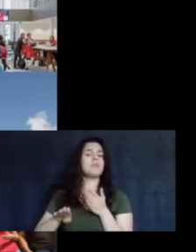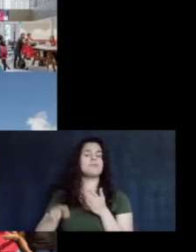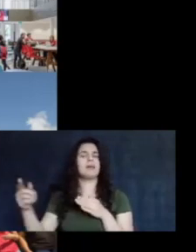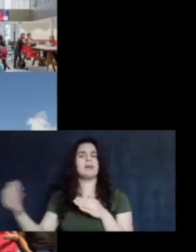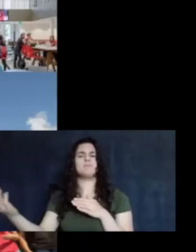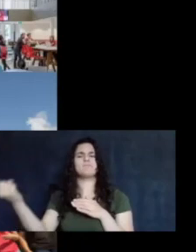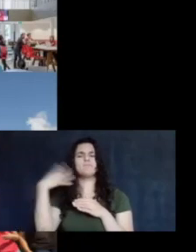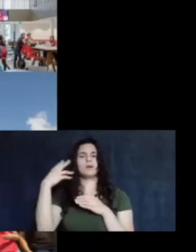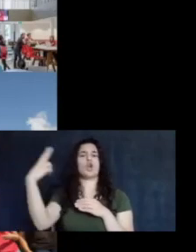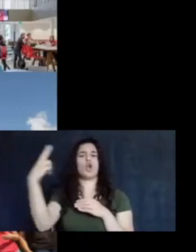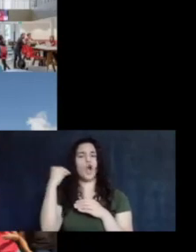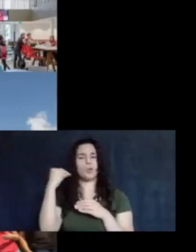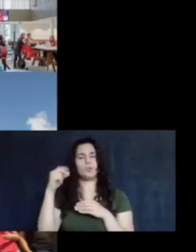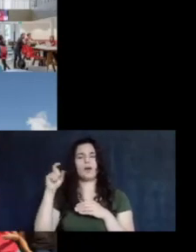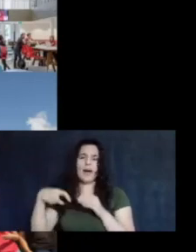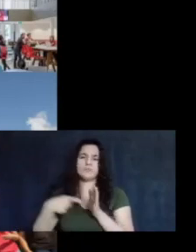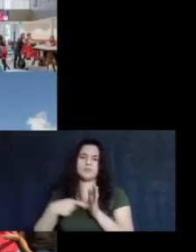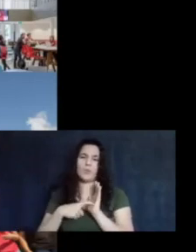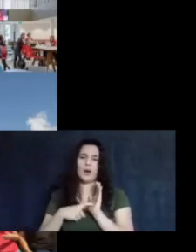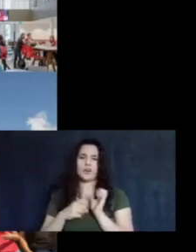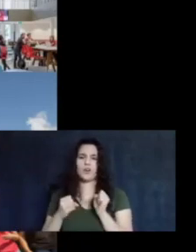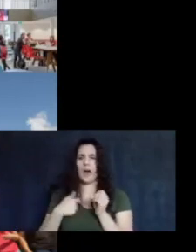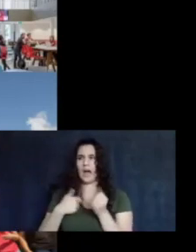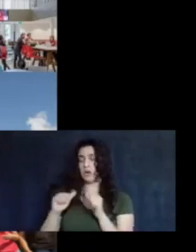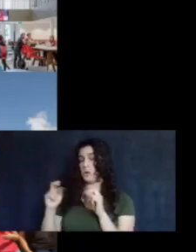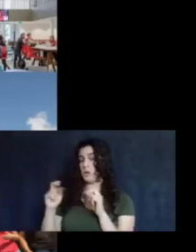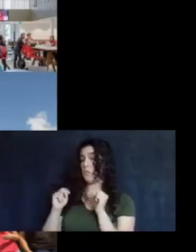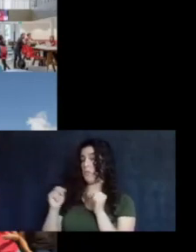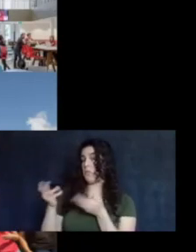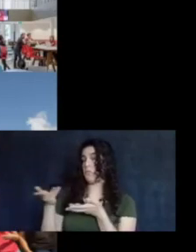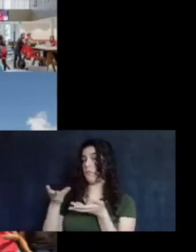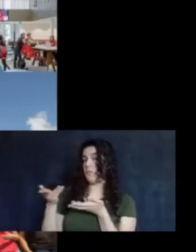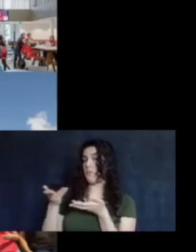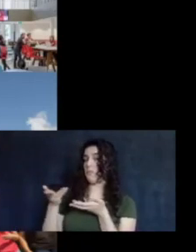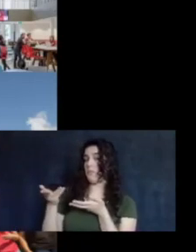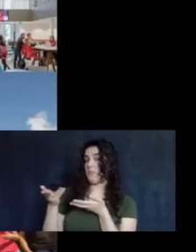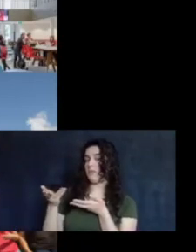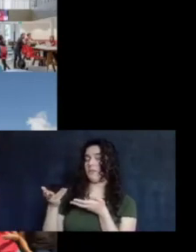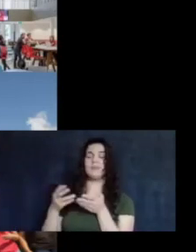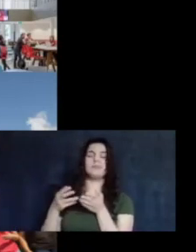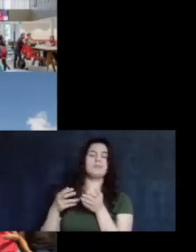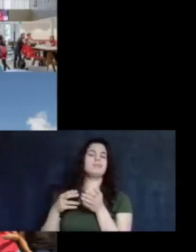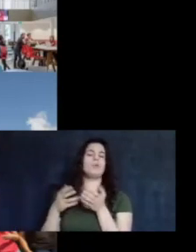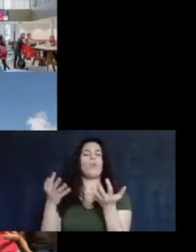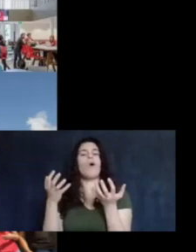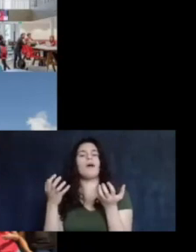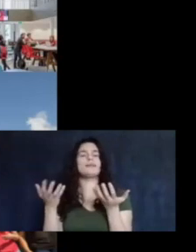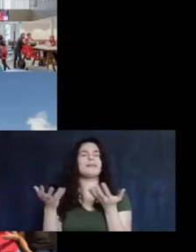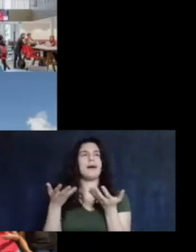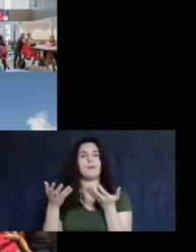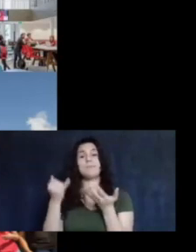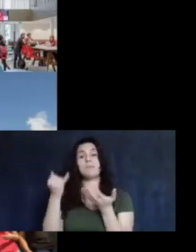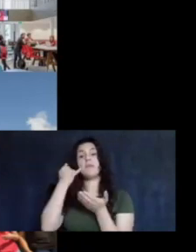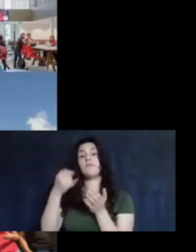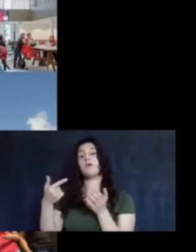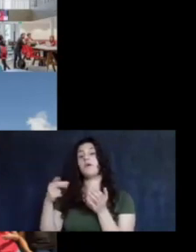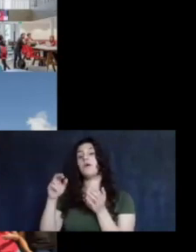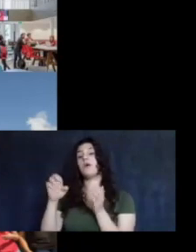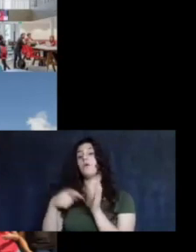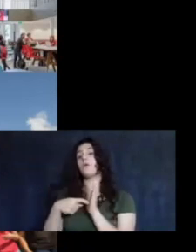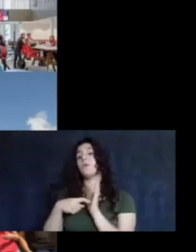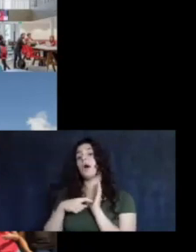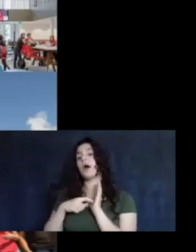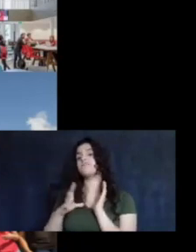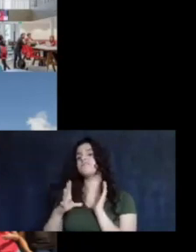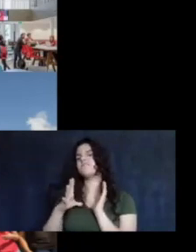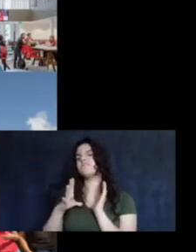continue to require it. So I tried to negotiate a little bit to where let's go, if we're going to require it, let's go ahead and take some